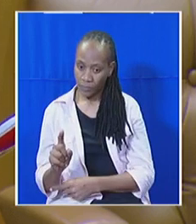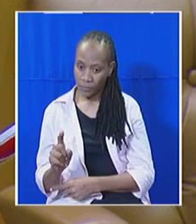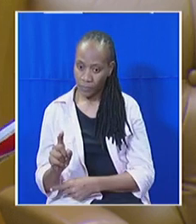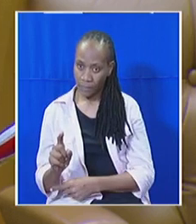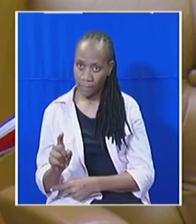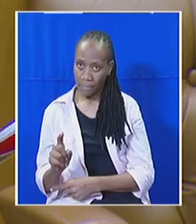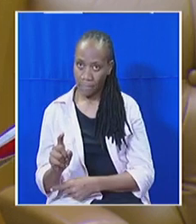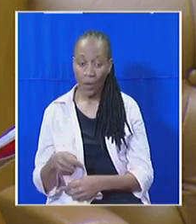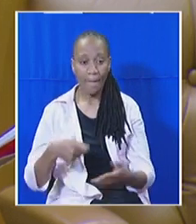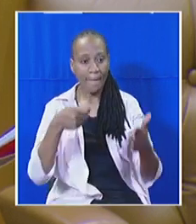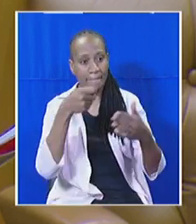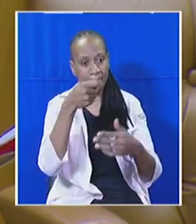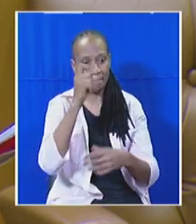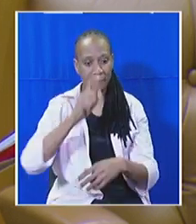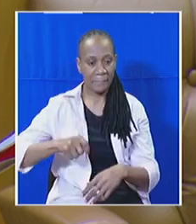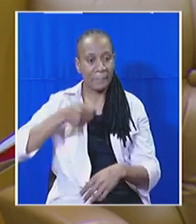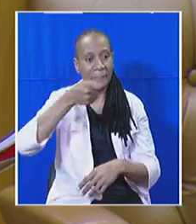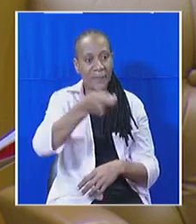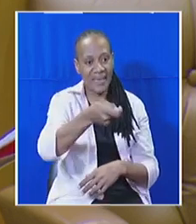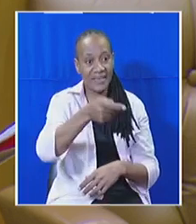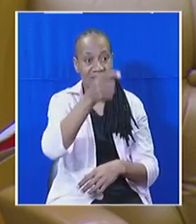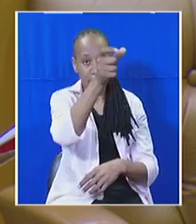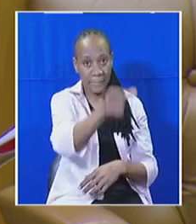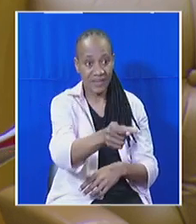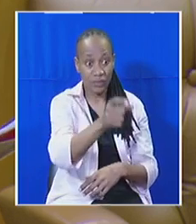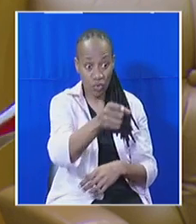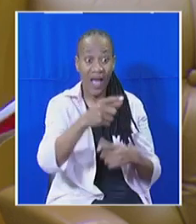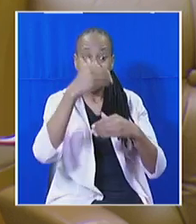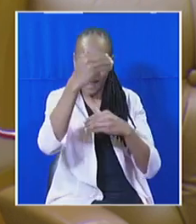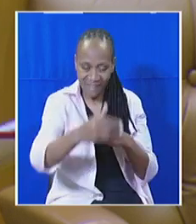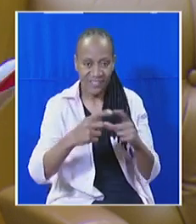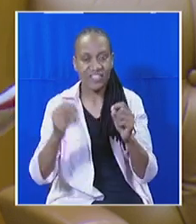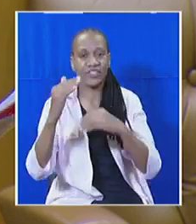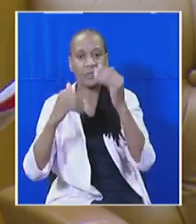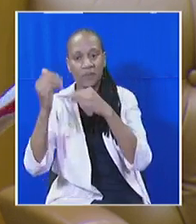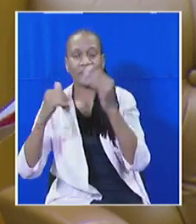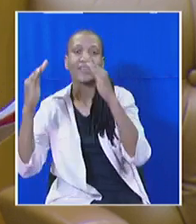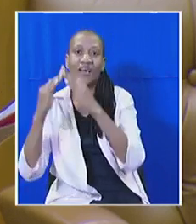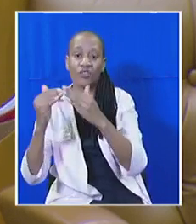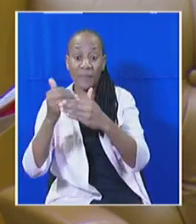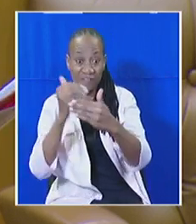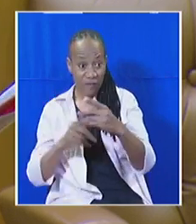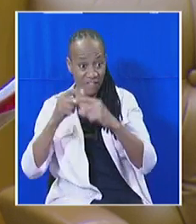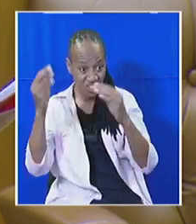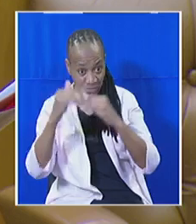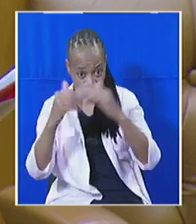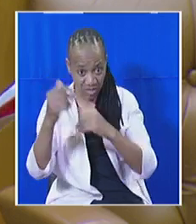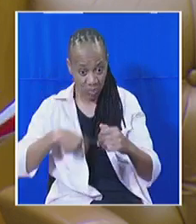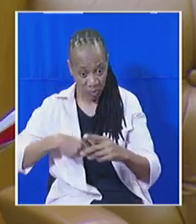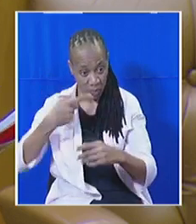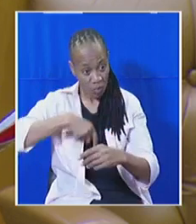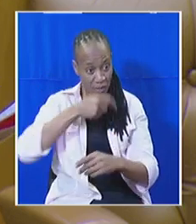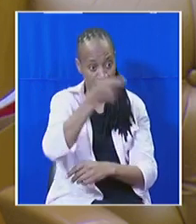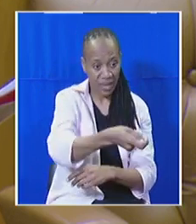contractors on the basis of what they've done in terms of building. We don't pay before the product is